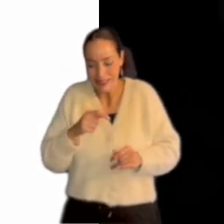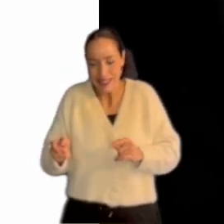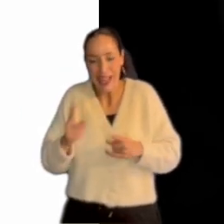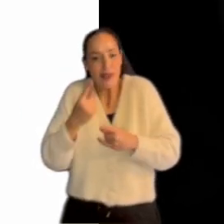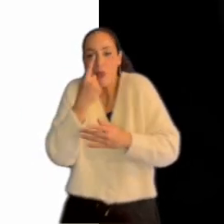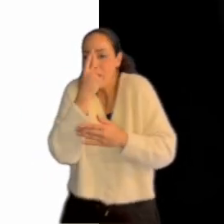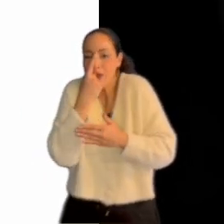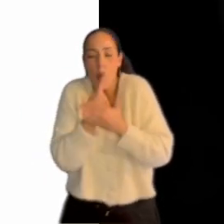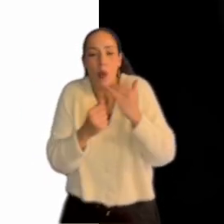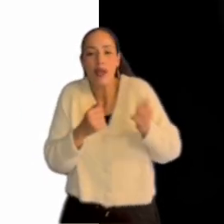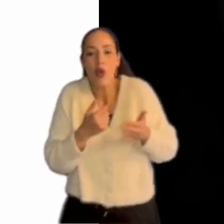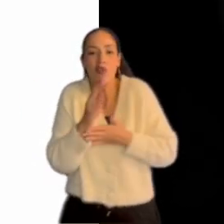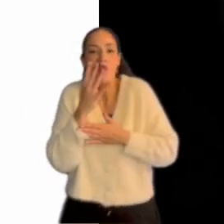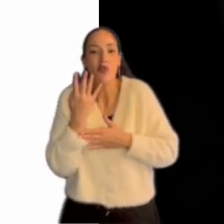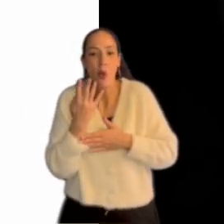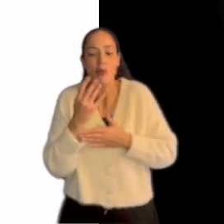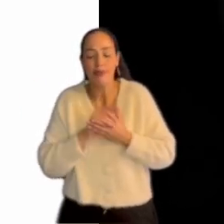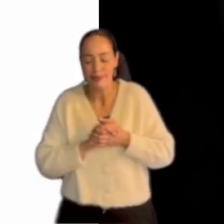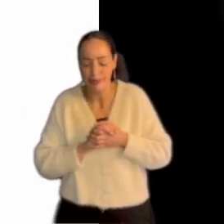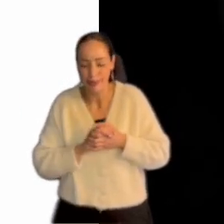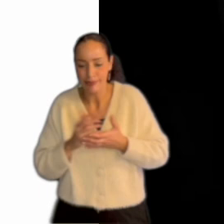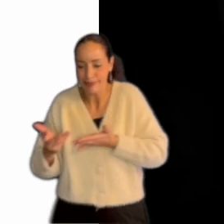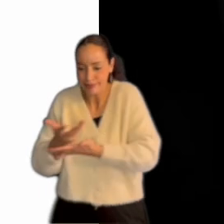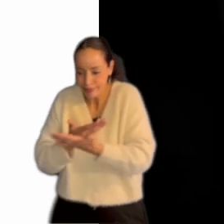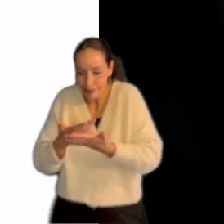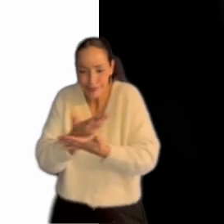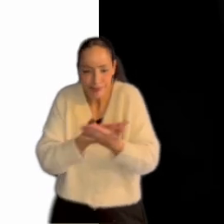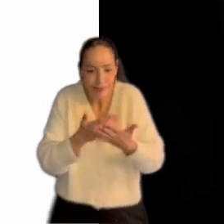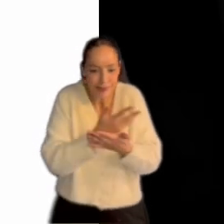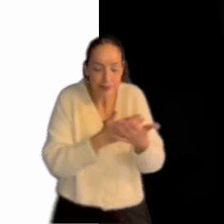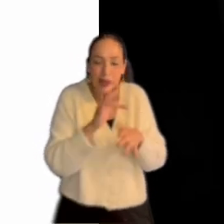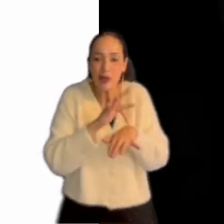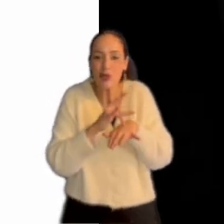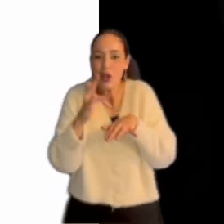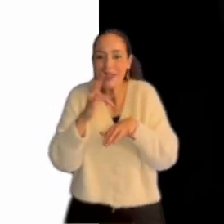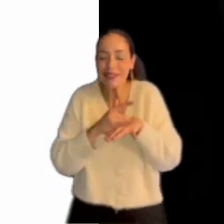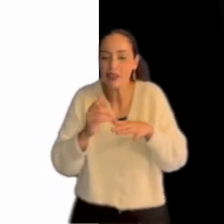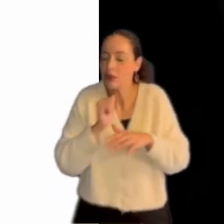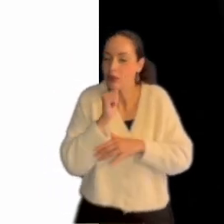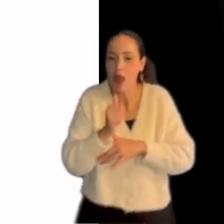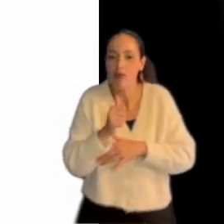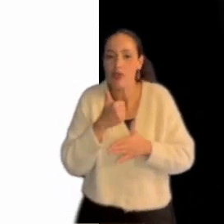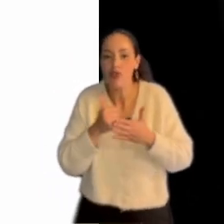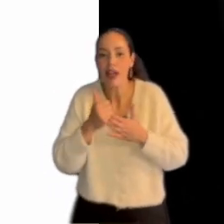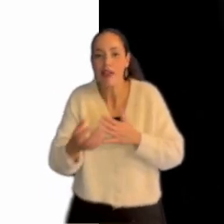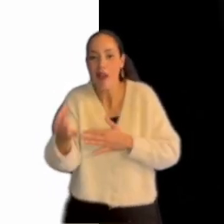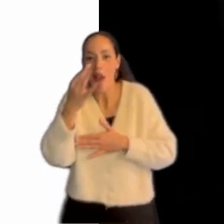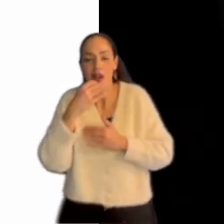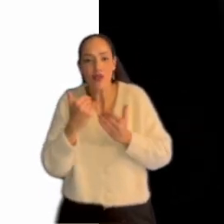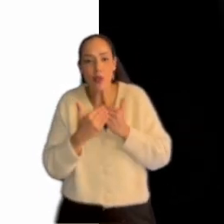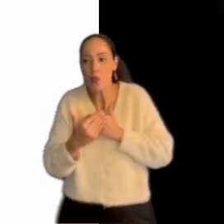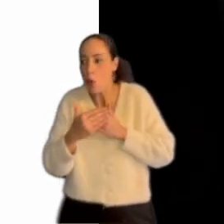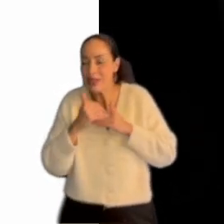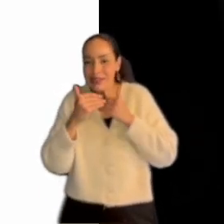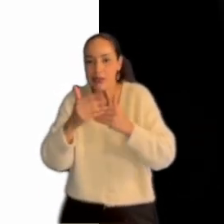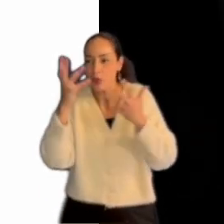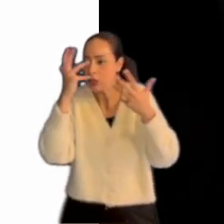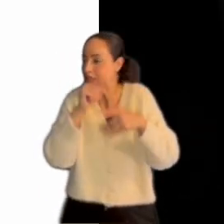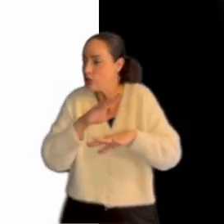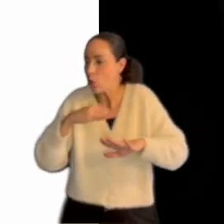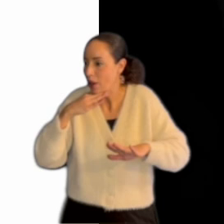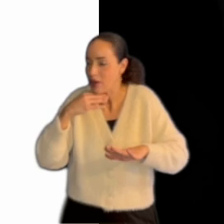that this was not enough for the individuals they were working with. However, the large numbers of those who were still waiting for care meant that it was all we could